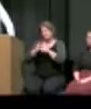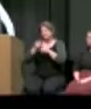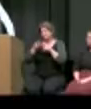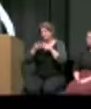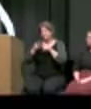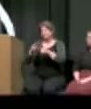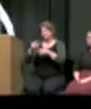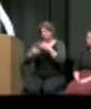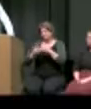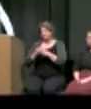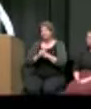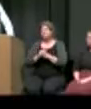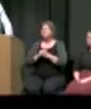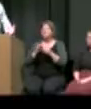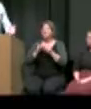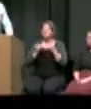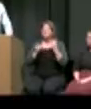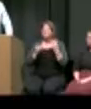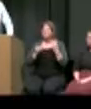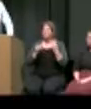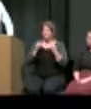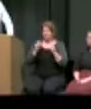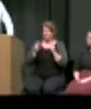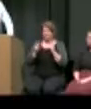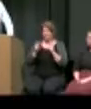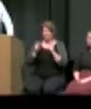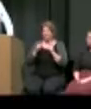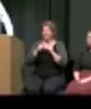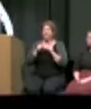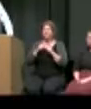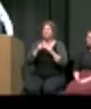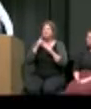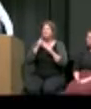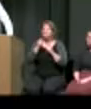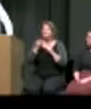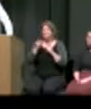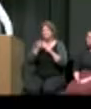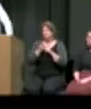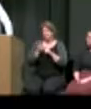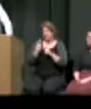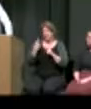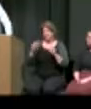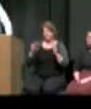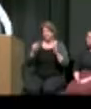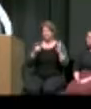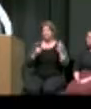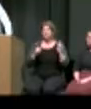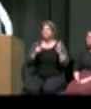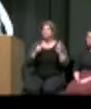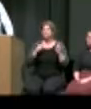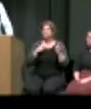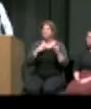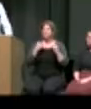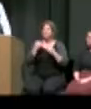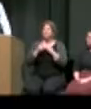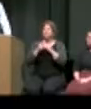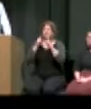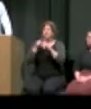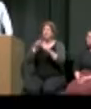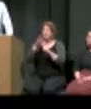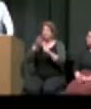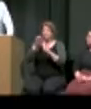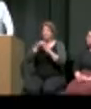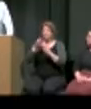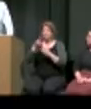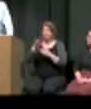We modified the layout of number 2 just a little bit, just based on a couple of things last year, but we are targeting about 400,000